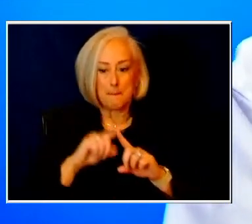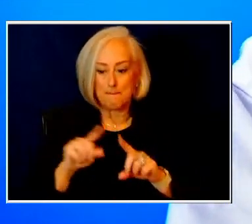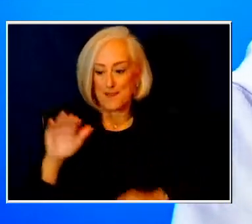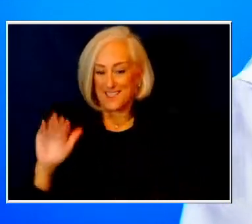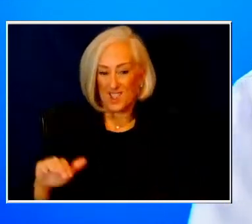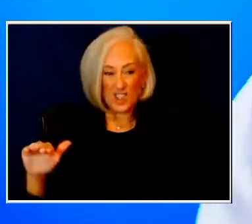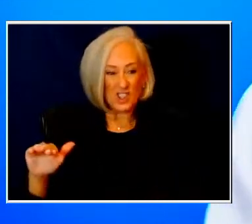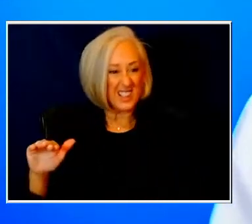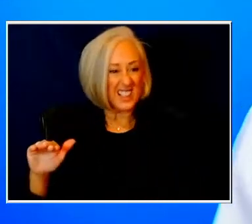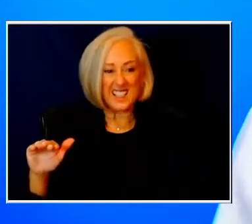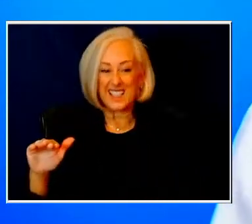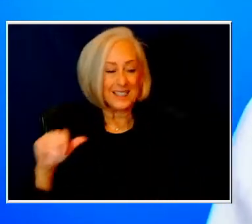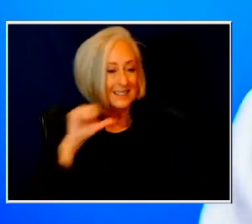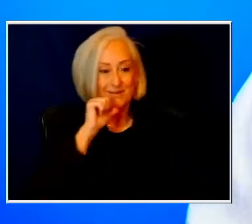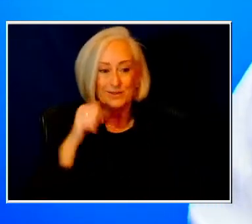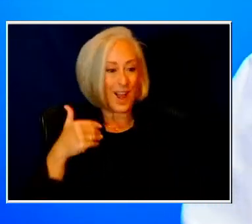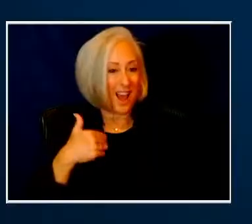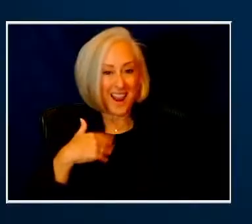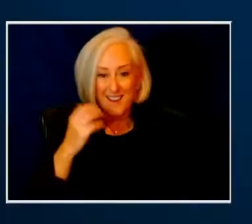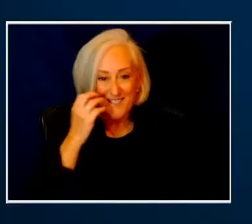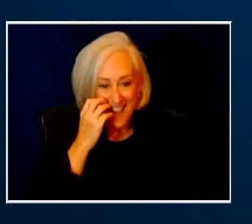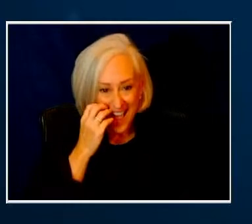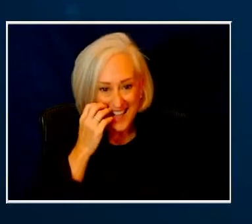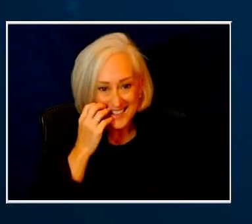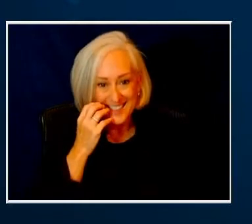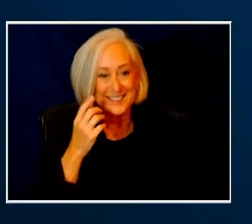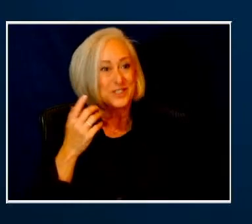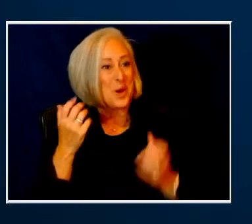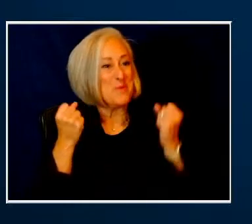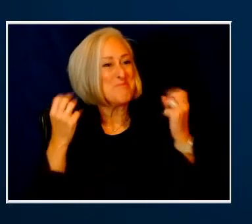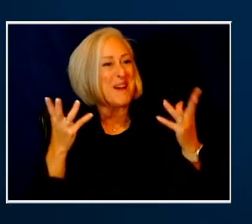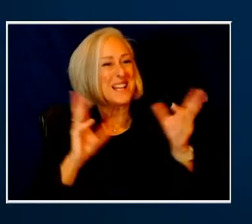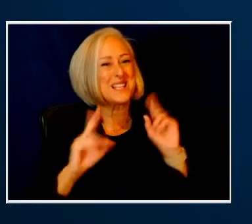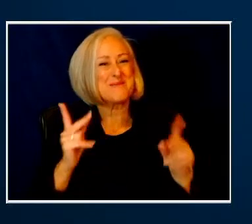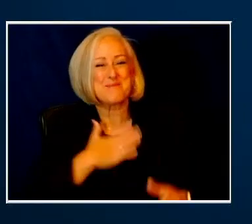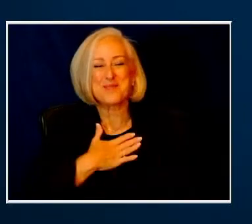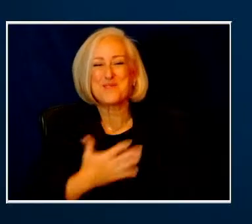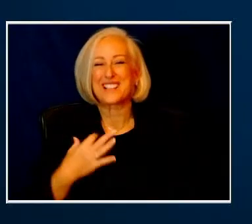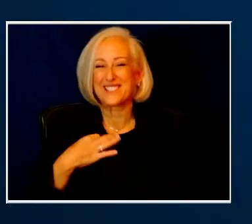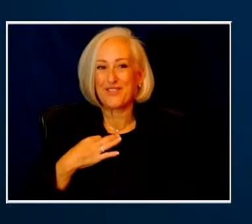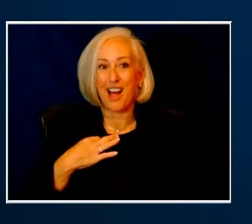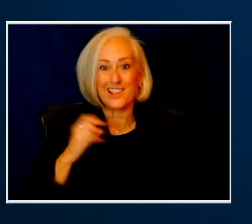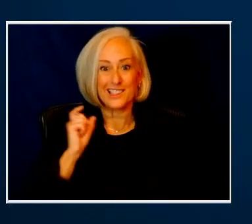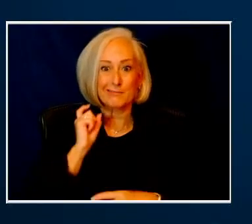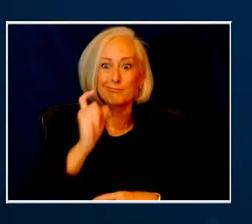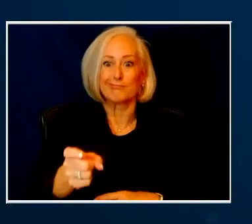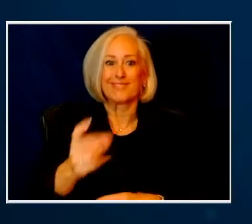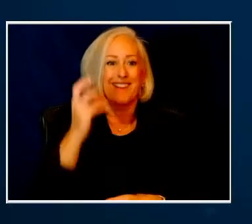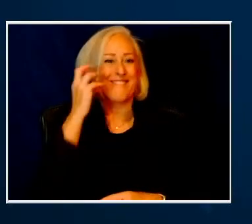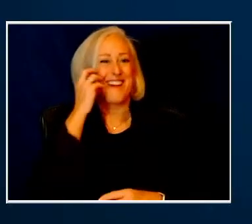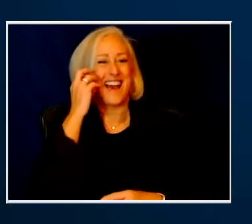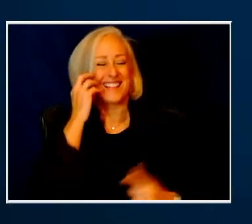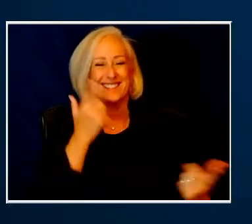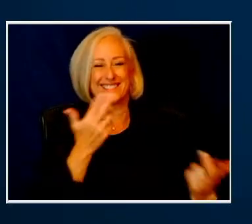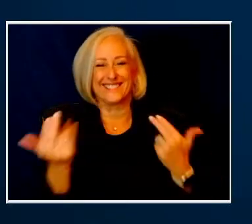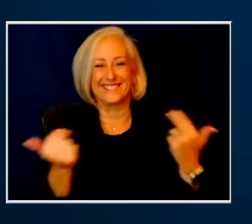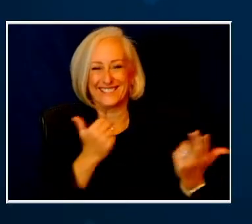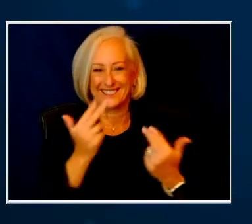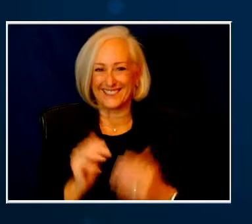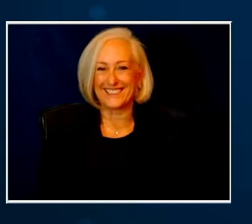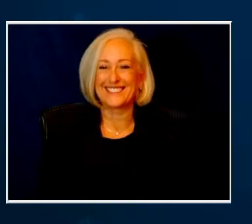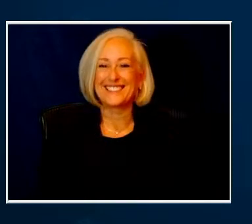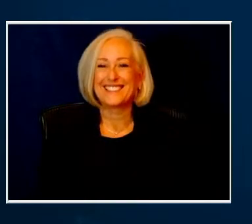donate. Anybody? You can take some. Right, I bet. So step right up for that. Really interesting. What? Go ahead, Casey. What's